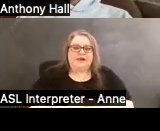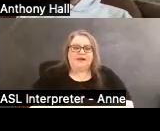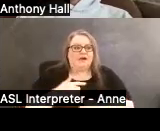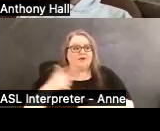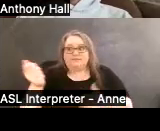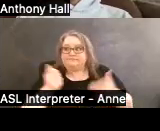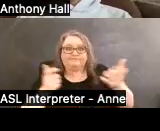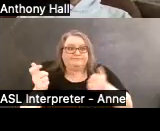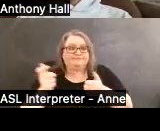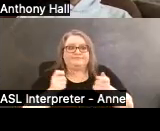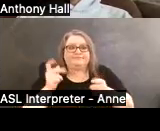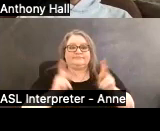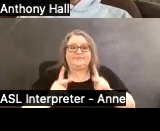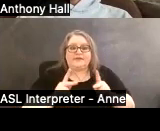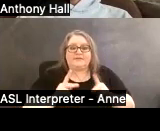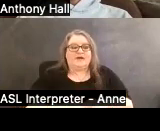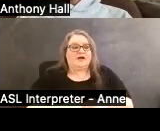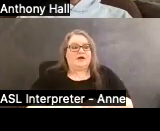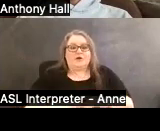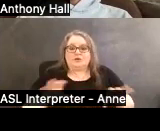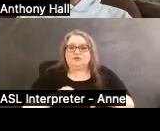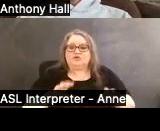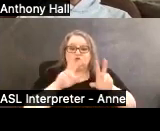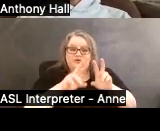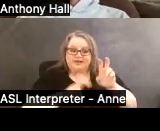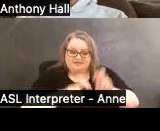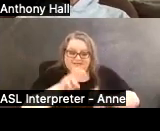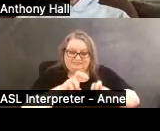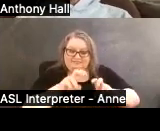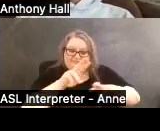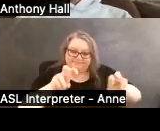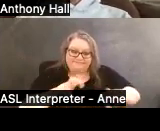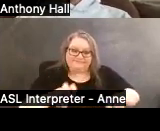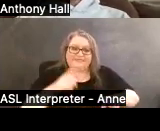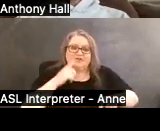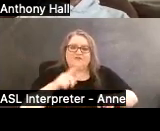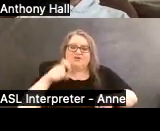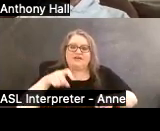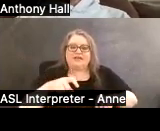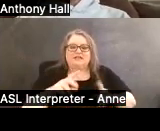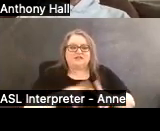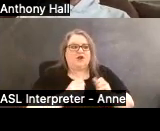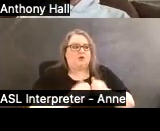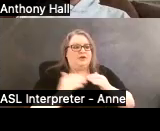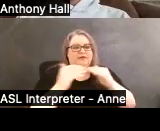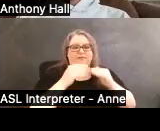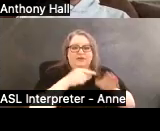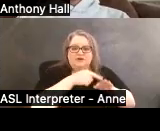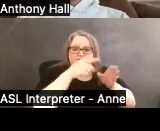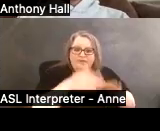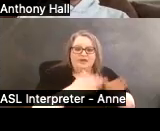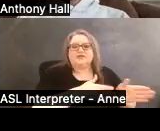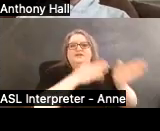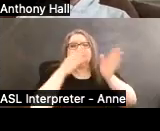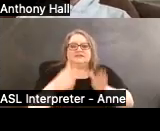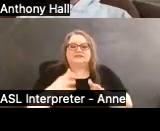in, we do a needs assessment. They'll start off with, our peer specialists, move through the process to see